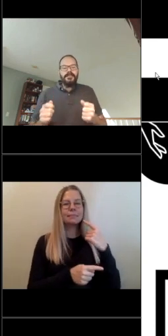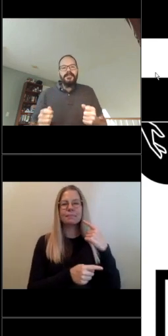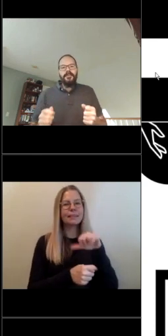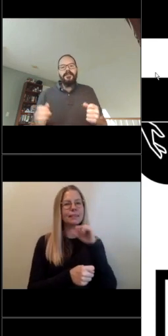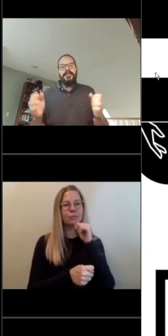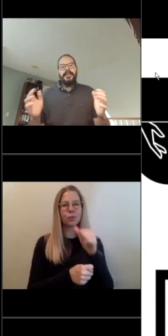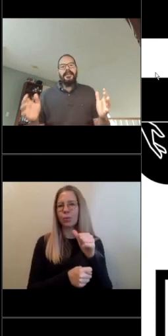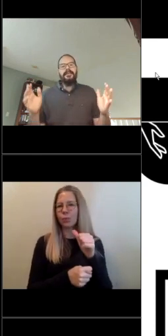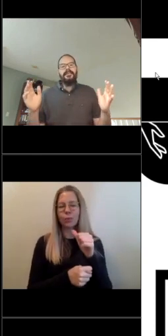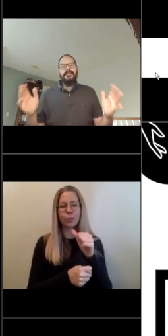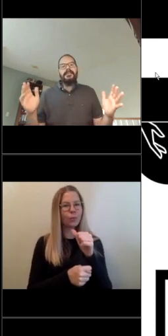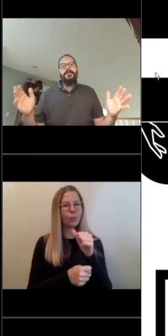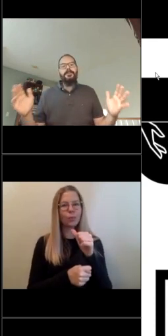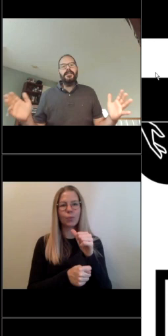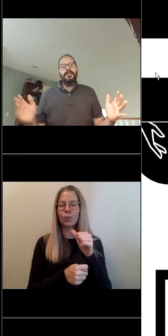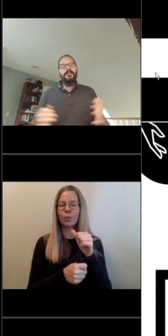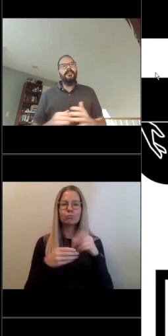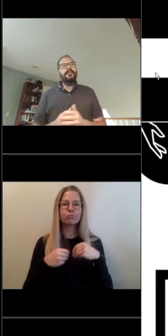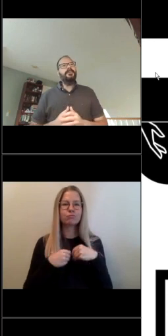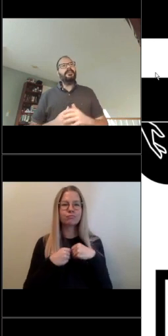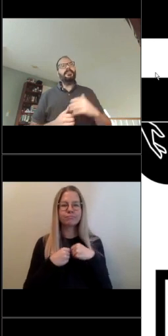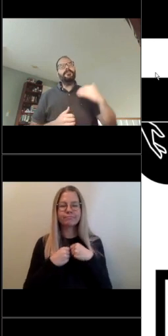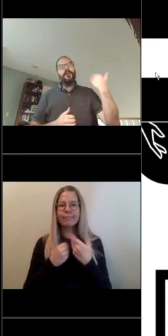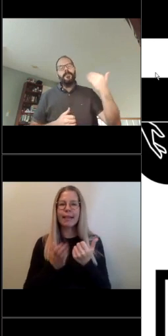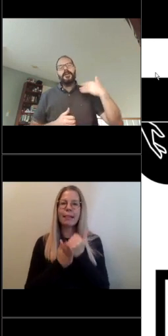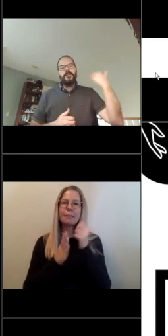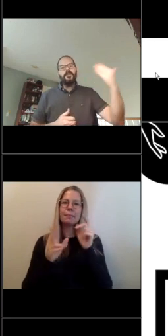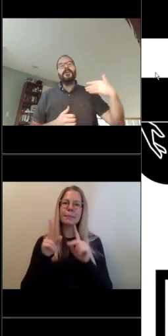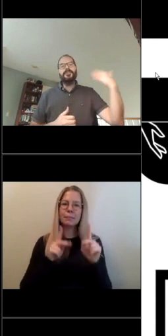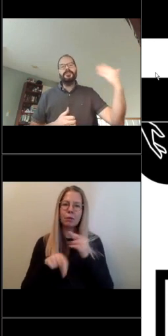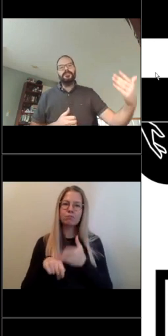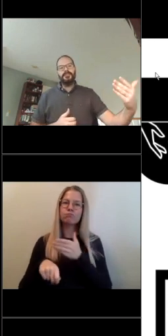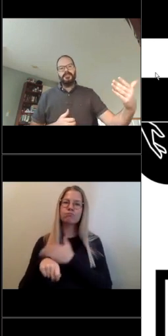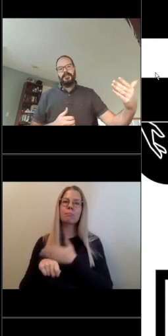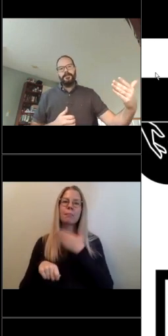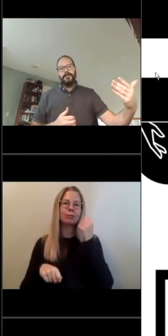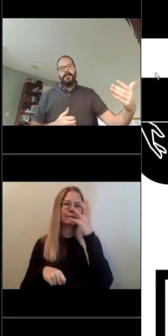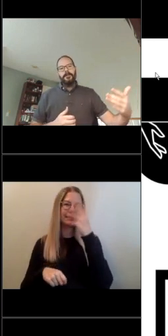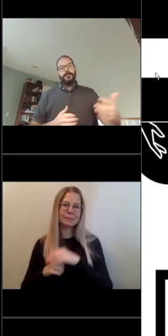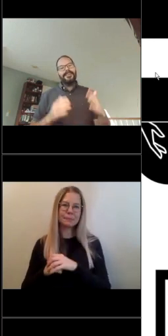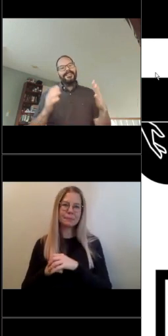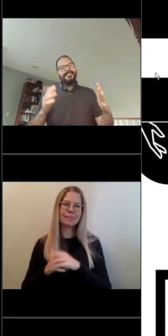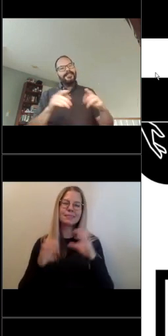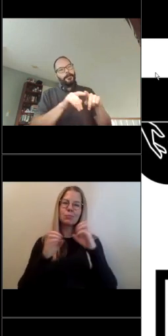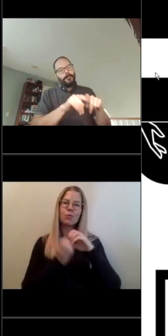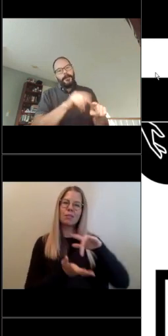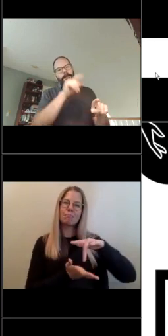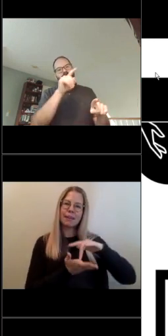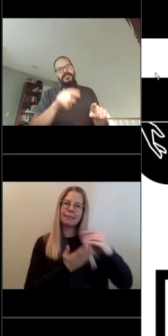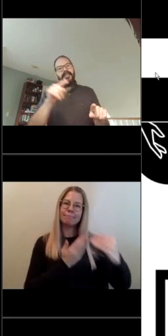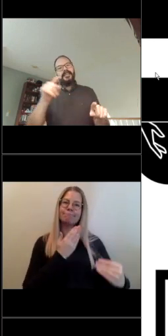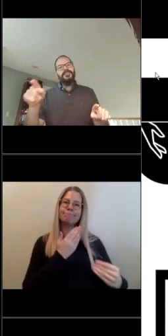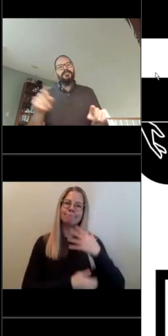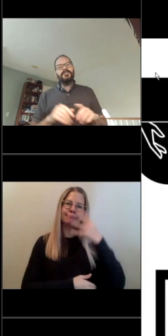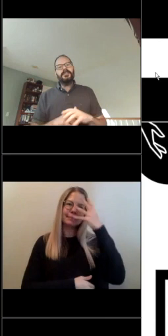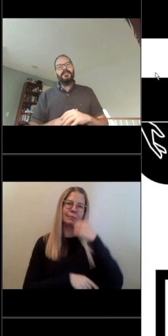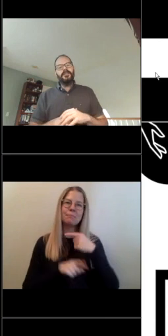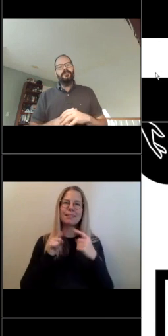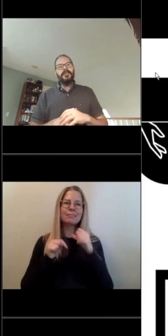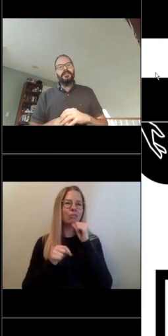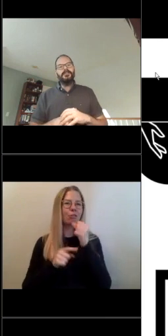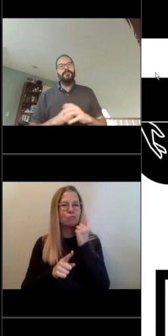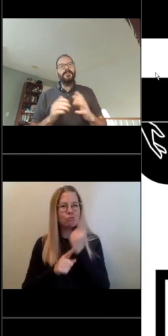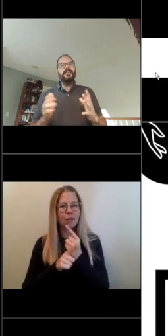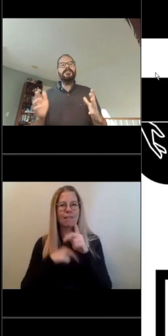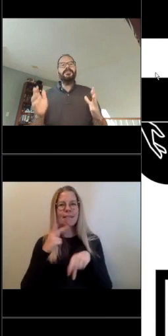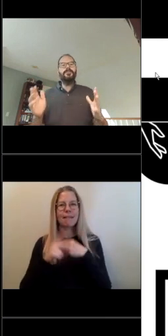you necessarily getting the sleep you need. Think of it as a pharmacological sleep, but it isn't the proper staging of sleep that